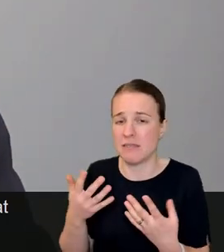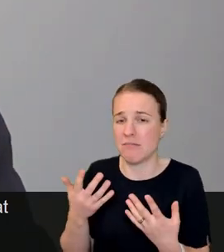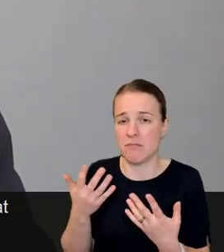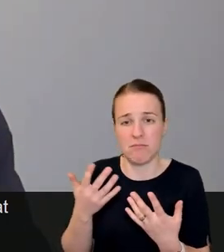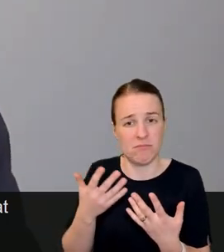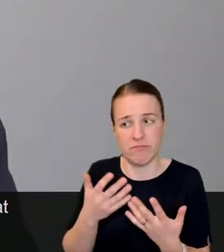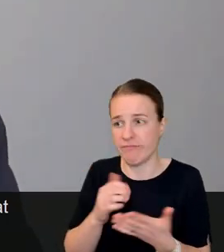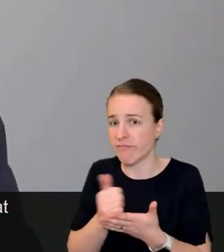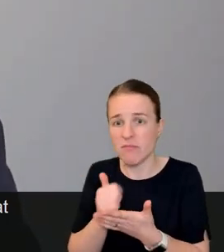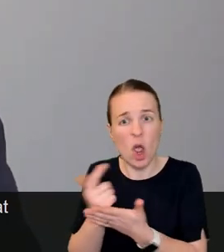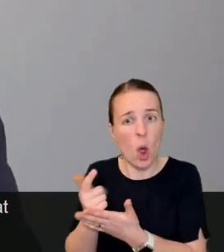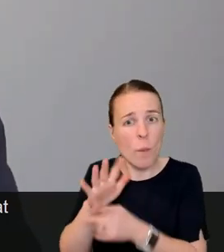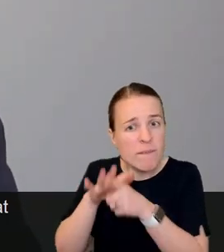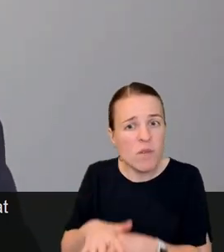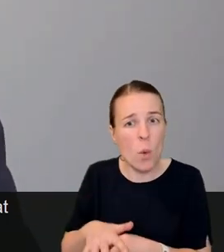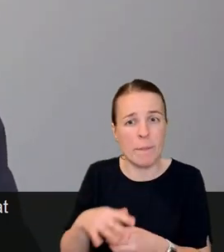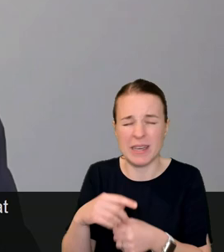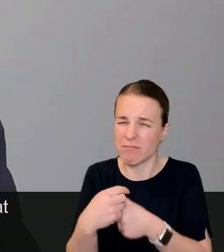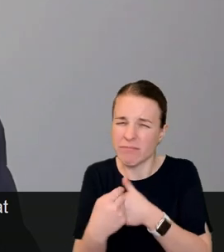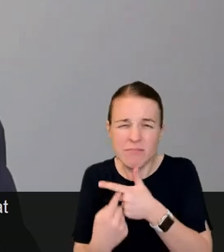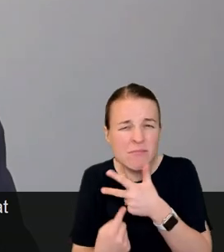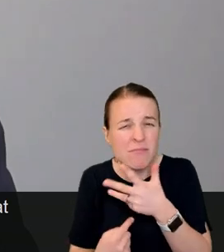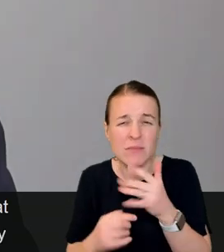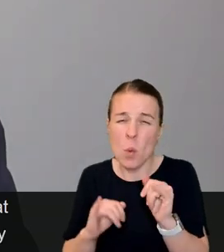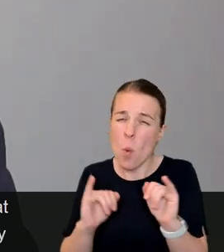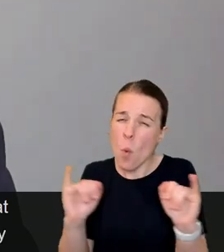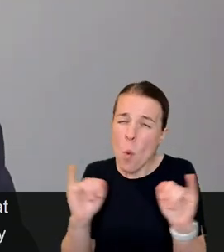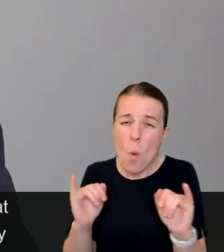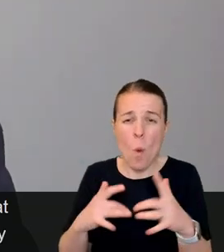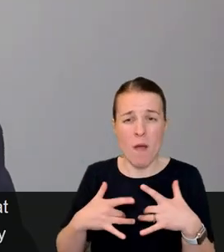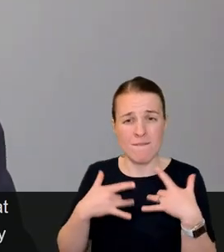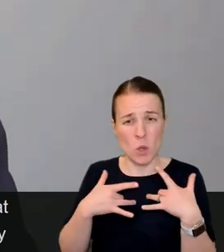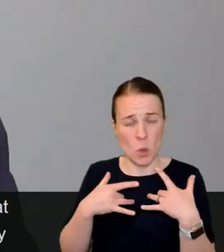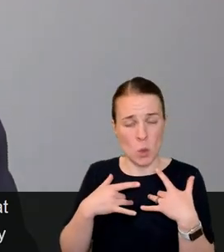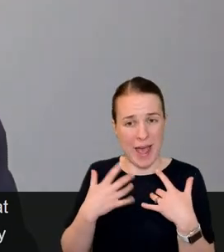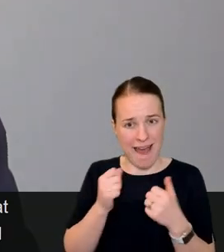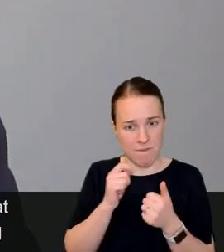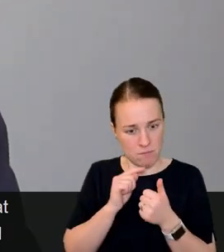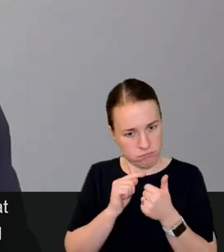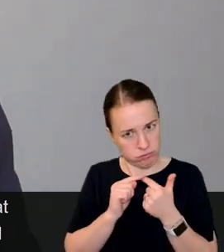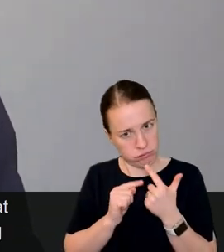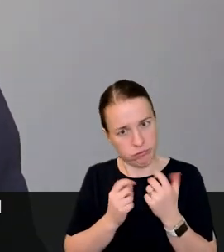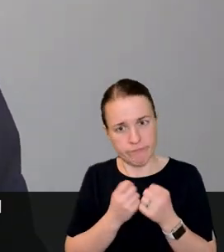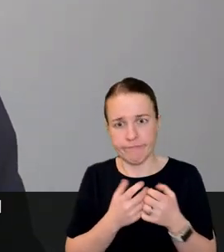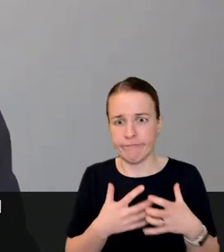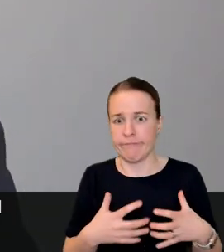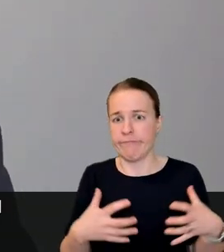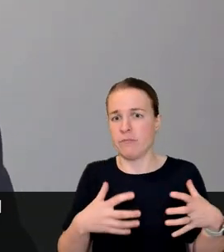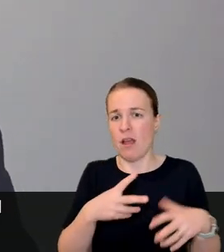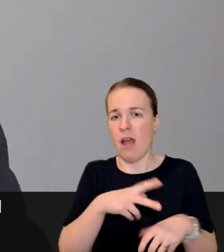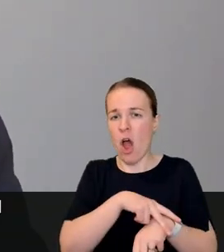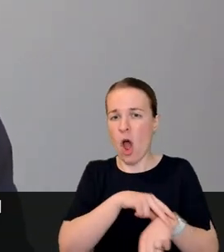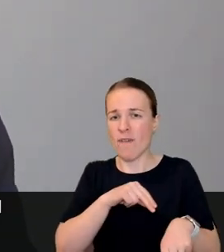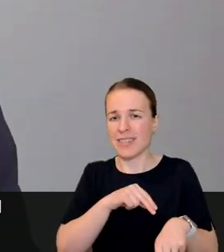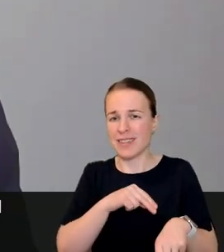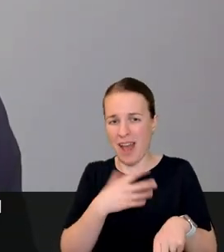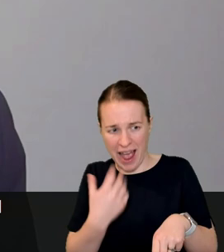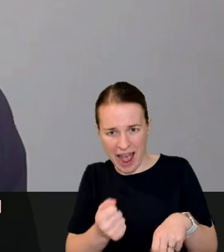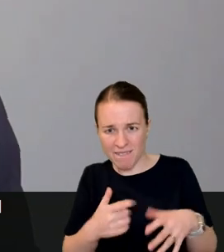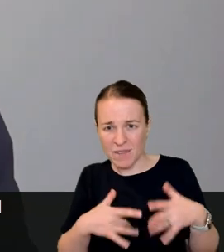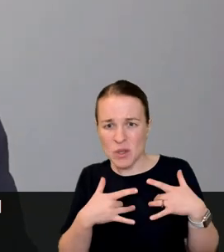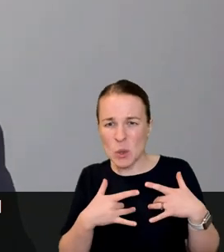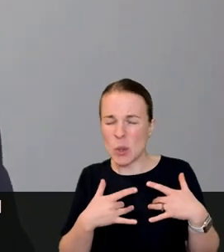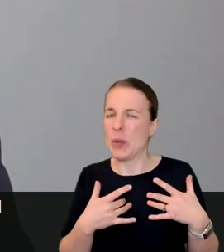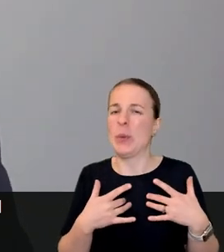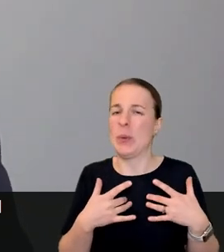and the like. That having those number of officers holding those views should make all of us who are decent people both